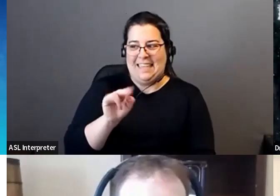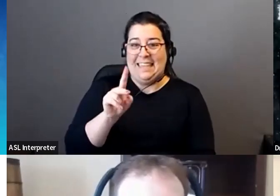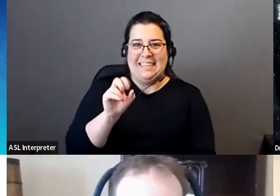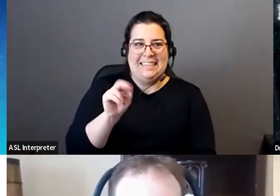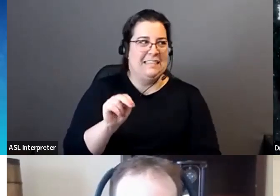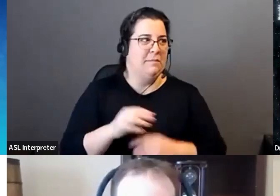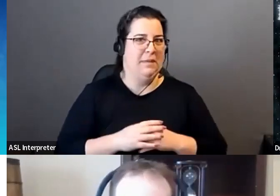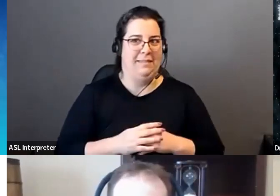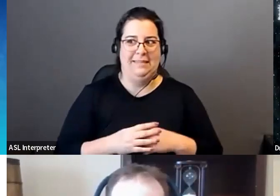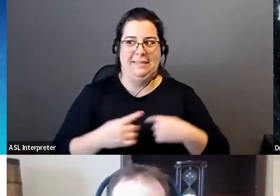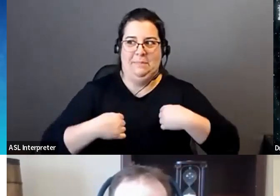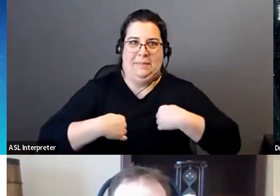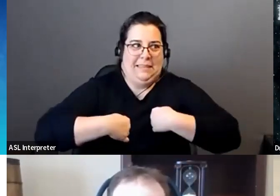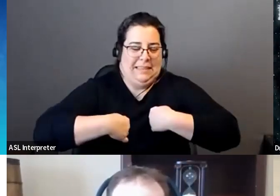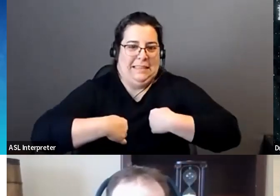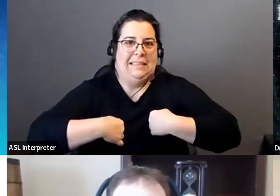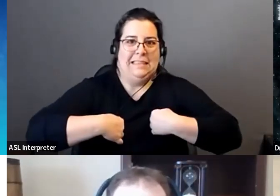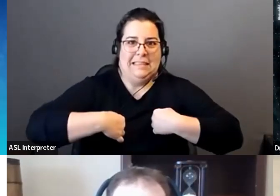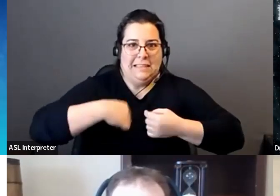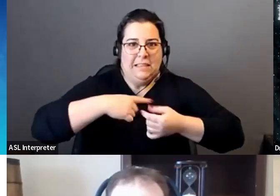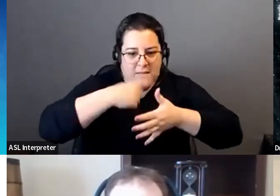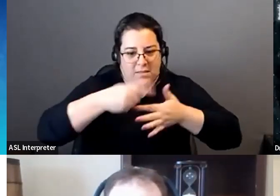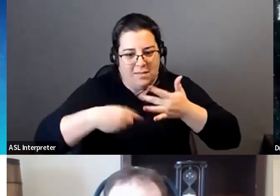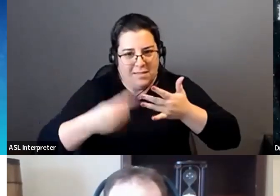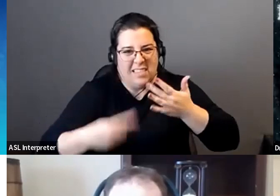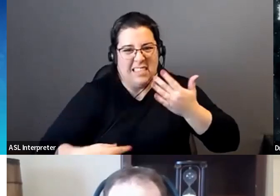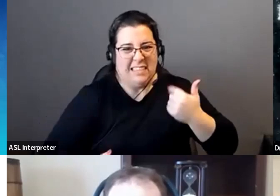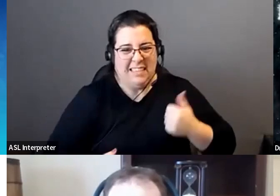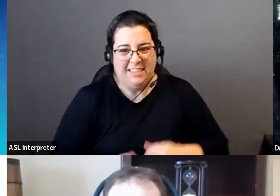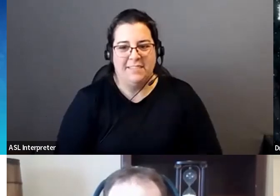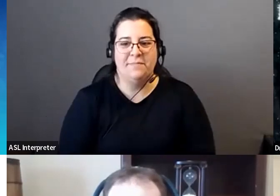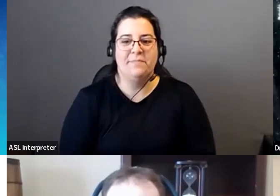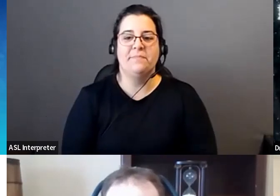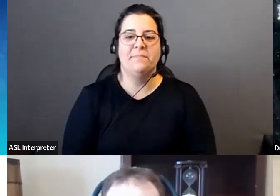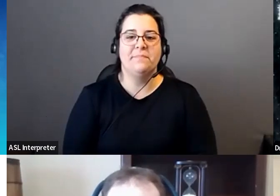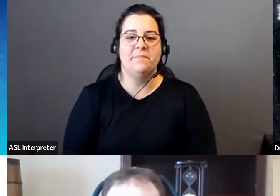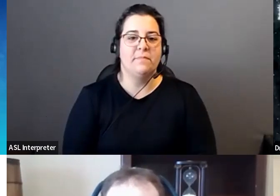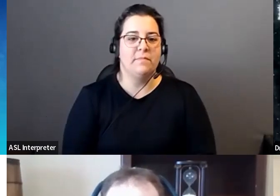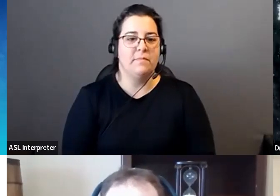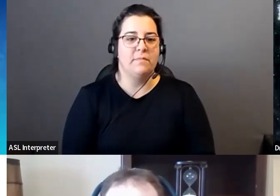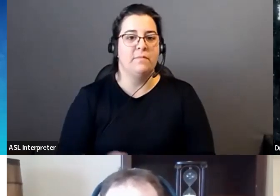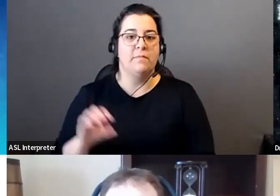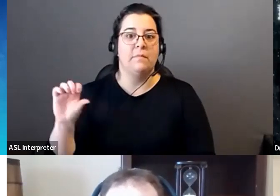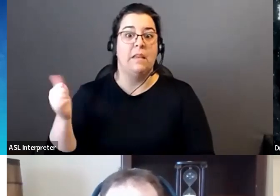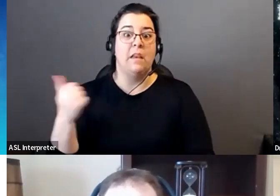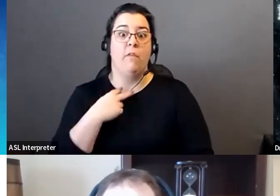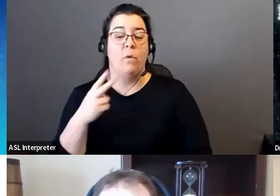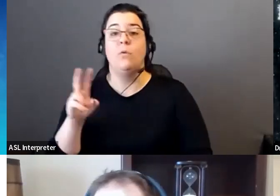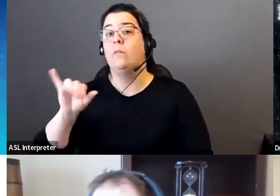want to like be the dominant. Well, I'll let Diana and Jordan. Yeah. I got a question. That's okay. Sure,